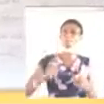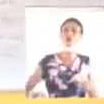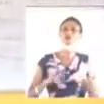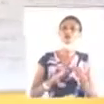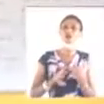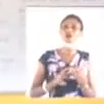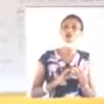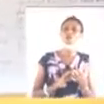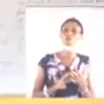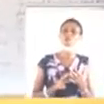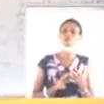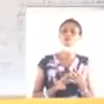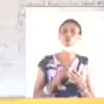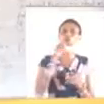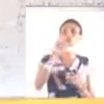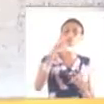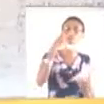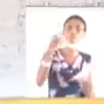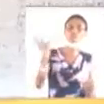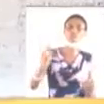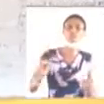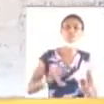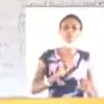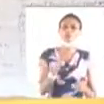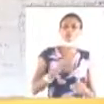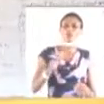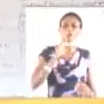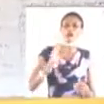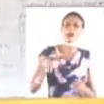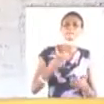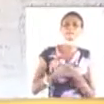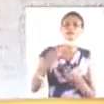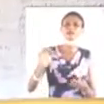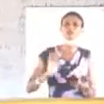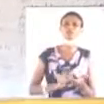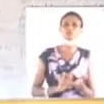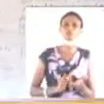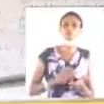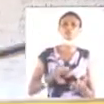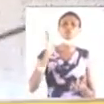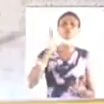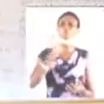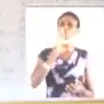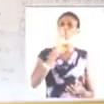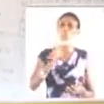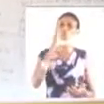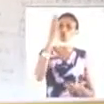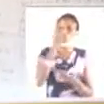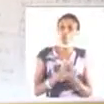hard drug should be controlled by those in authority. It's not for one to